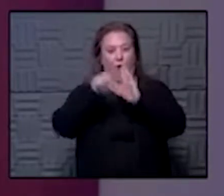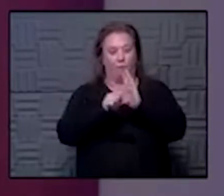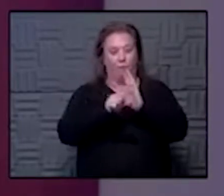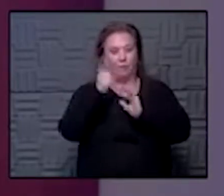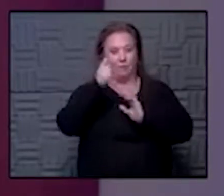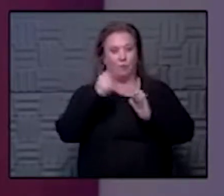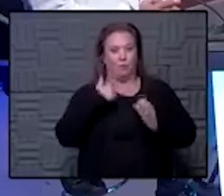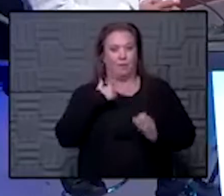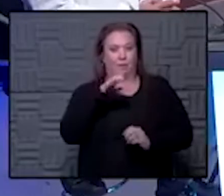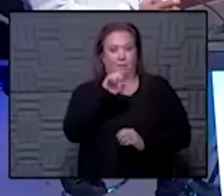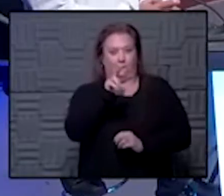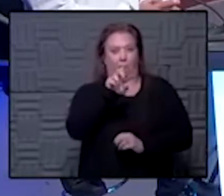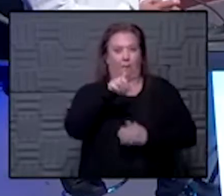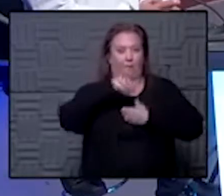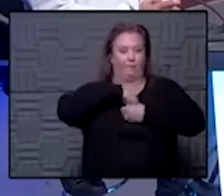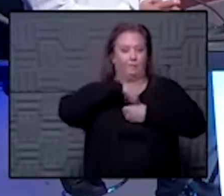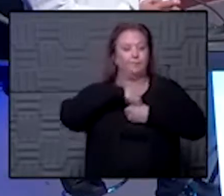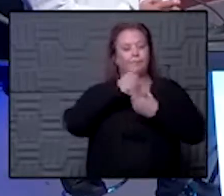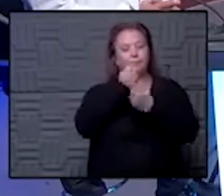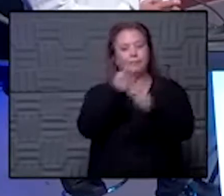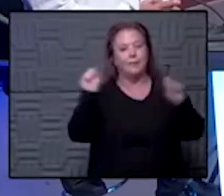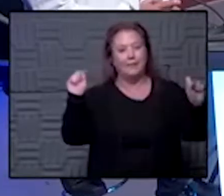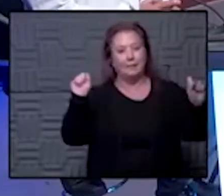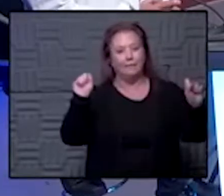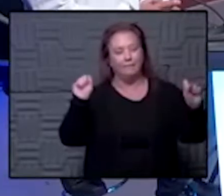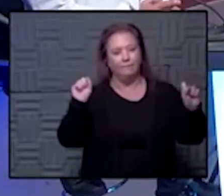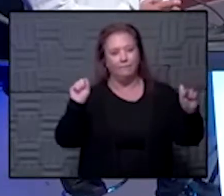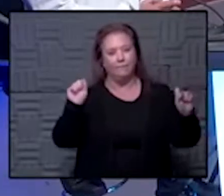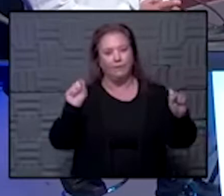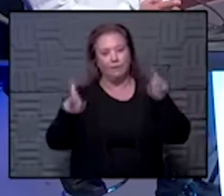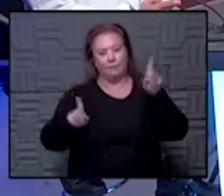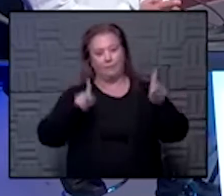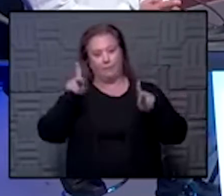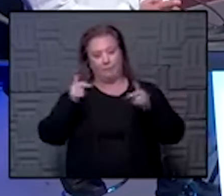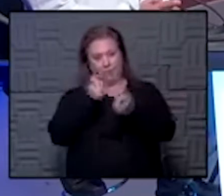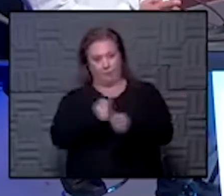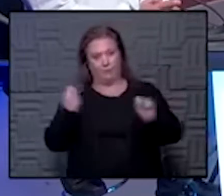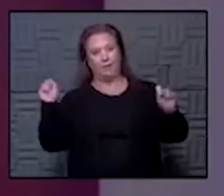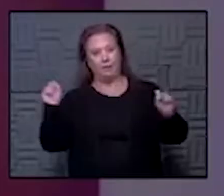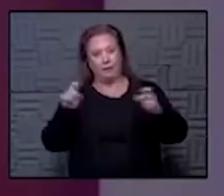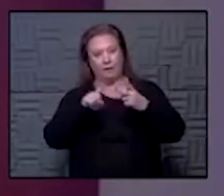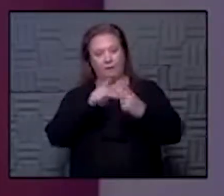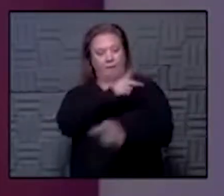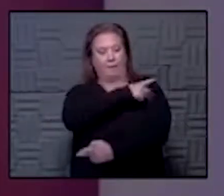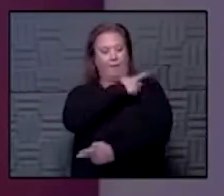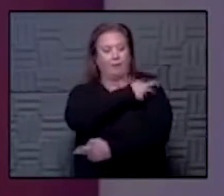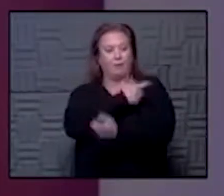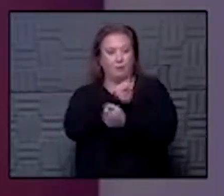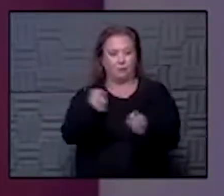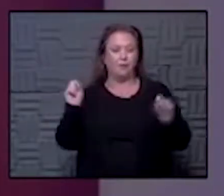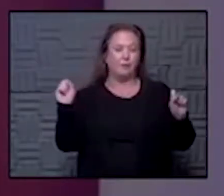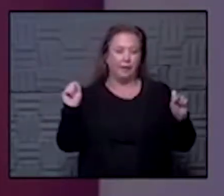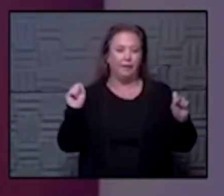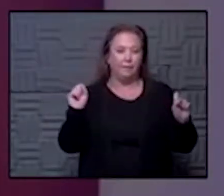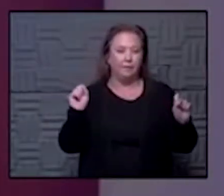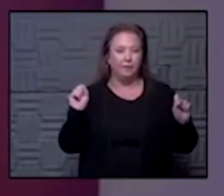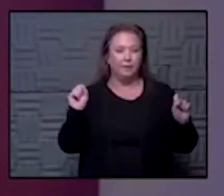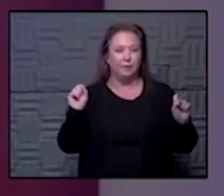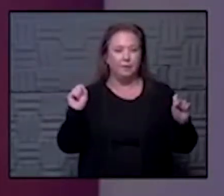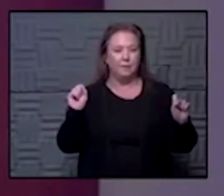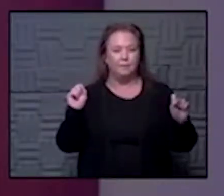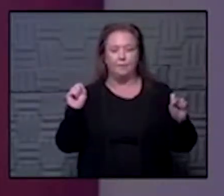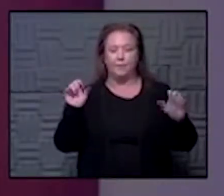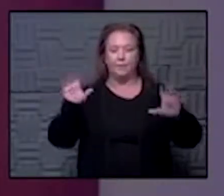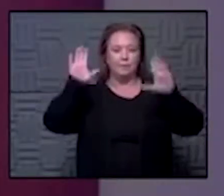COVID. All right. So, but it is definitely safe. Our people are safe, our patients are safe, and we'll continue all of the